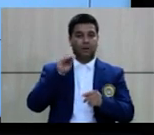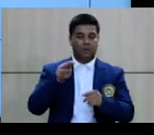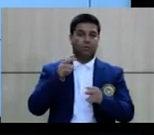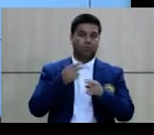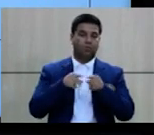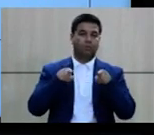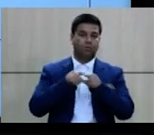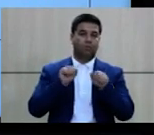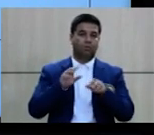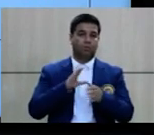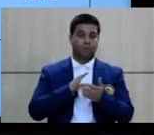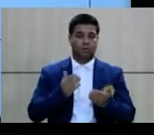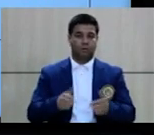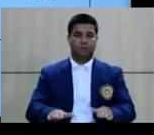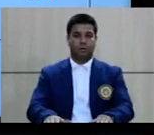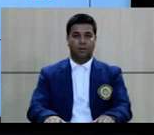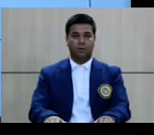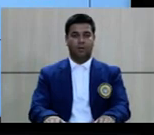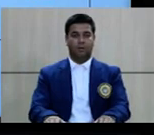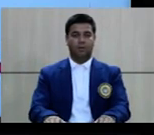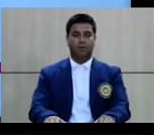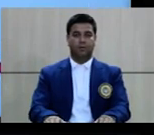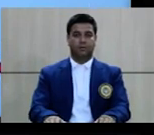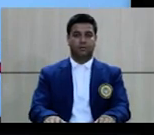iborat bo'lishi mumkin ekan.